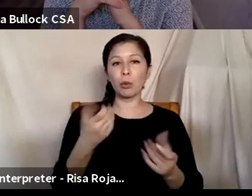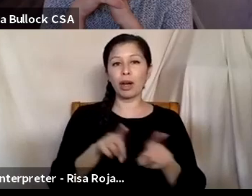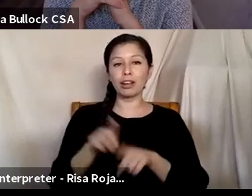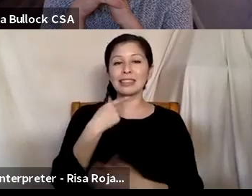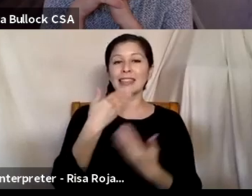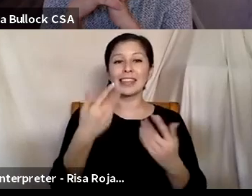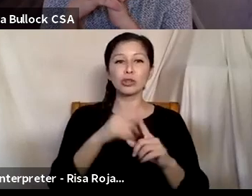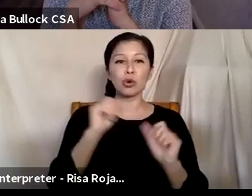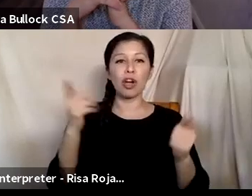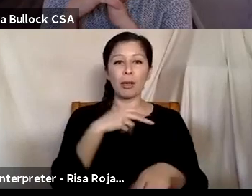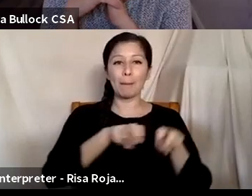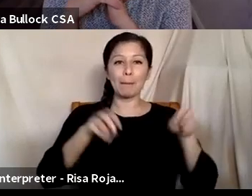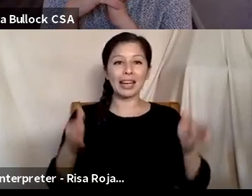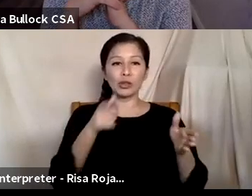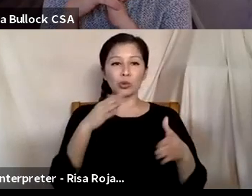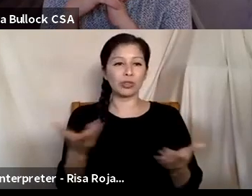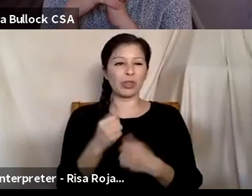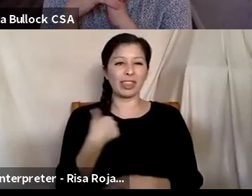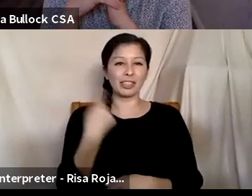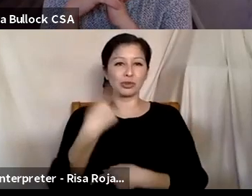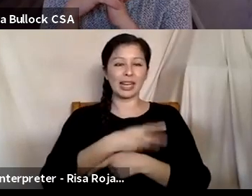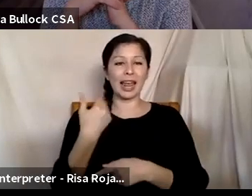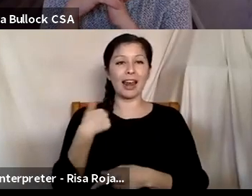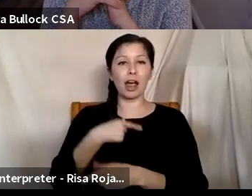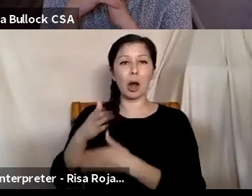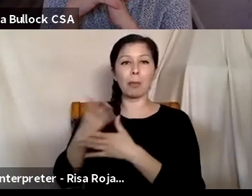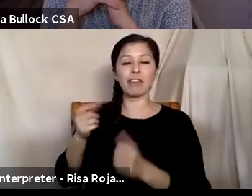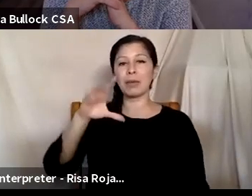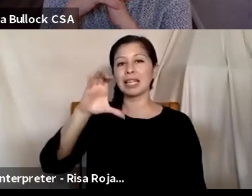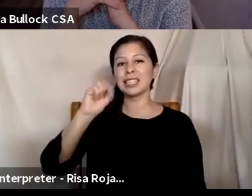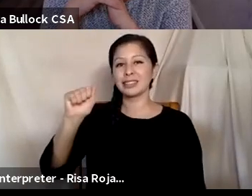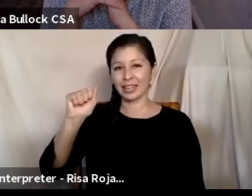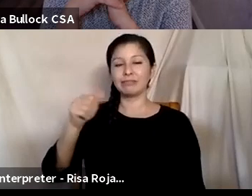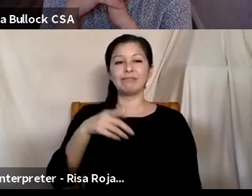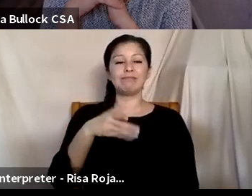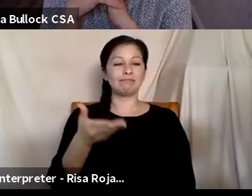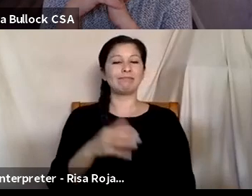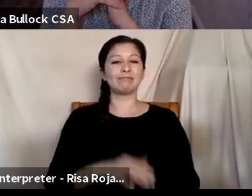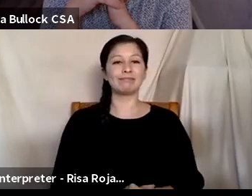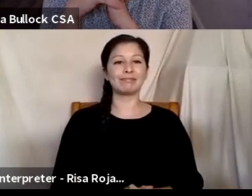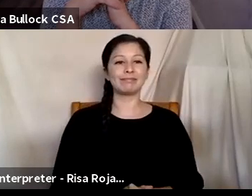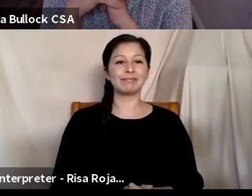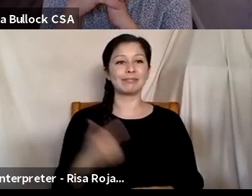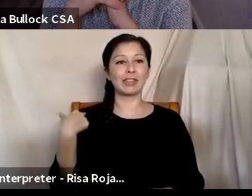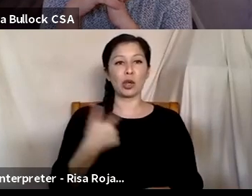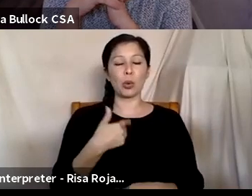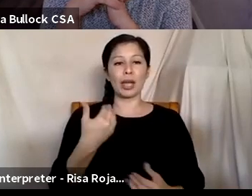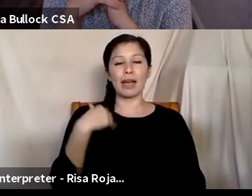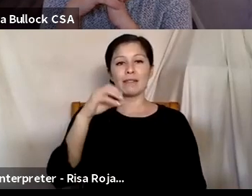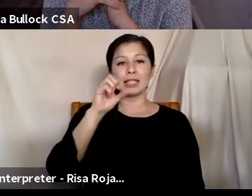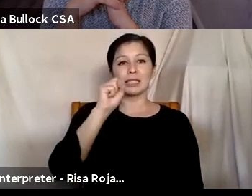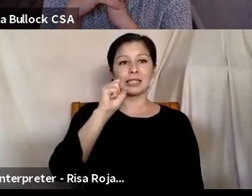say thank you to all of our panelists who are here and our partners from the Casting Society of America, otherwise known as C.S.A. We have Sunny